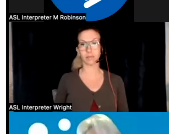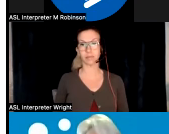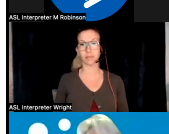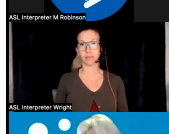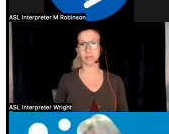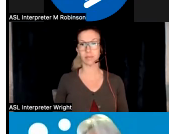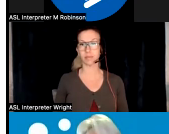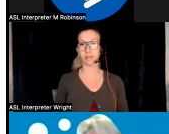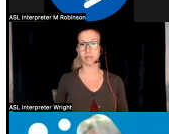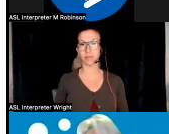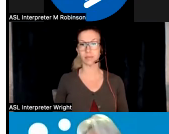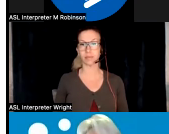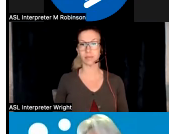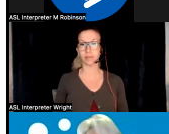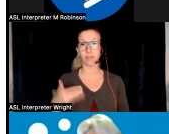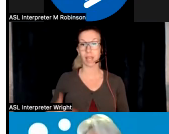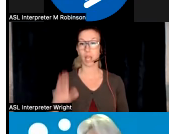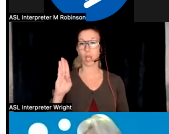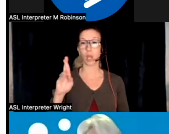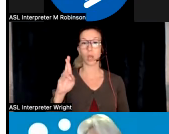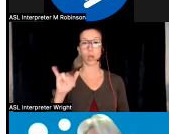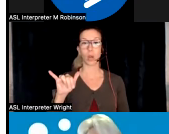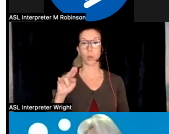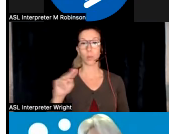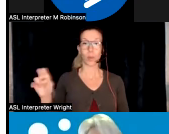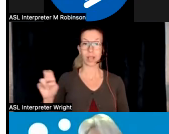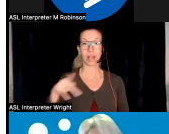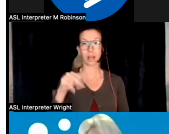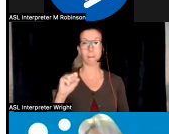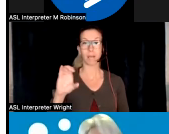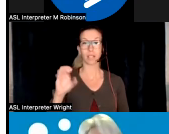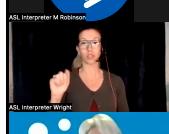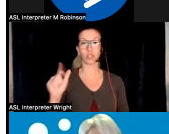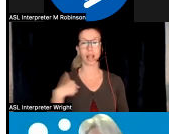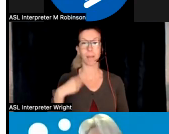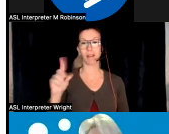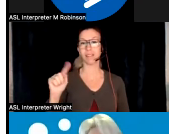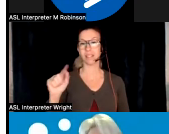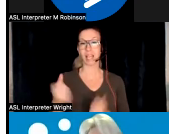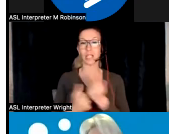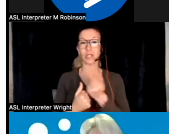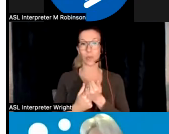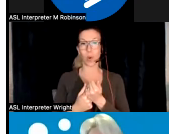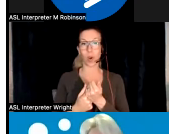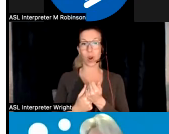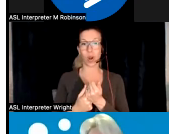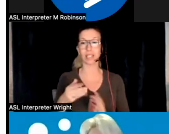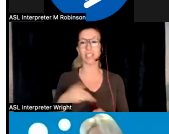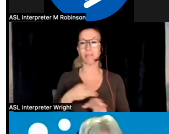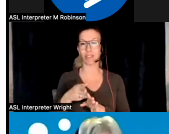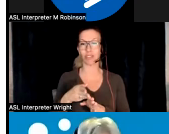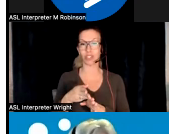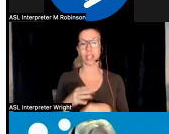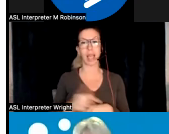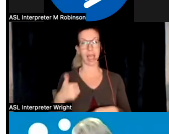And I am Bryn Pascal. I am the data support specialist for strategies TA. I am here to help with any of your